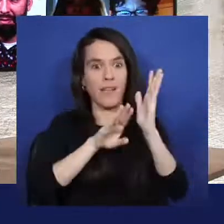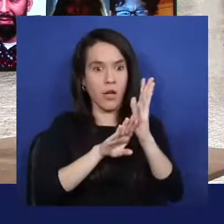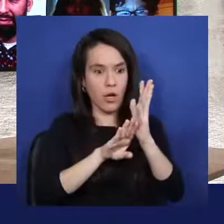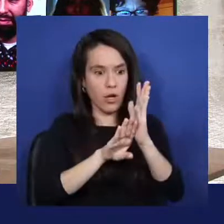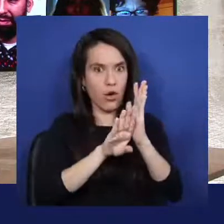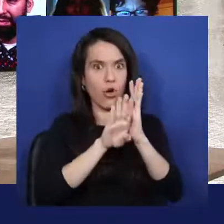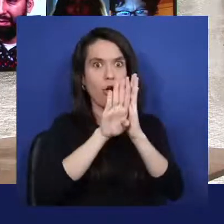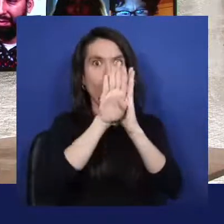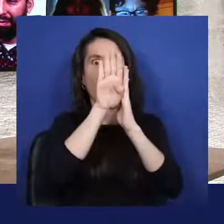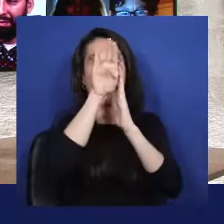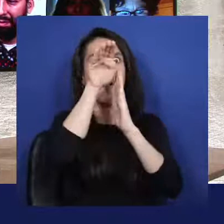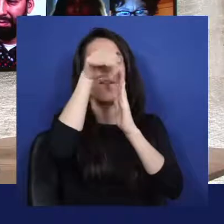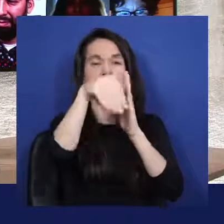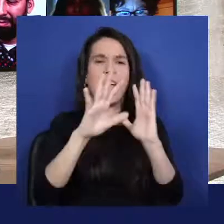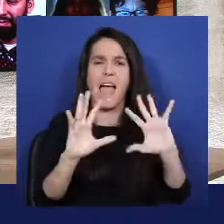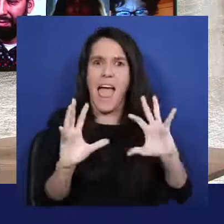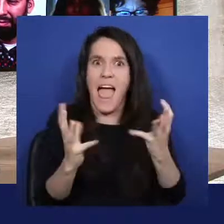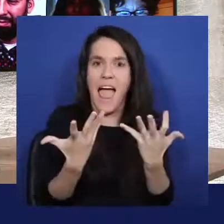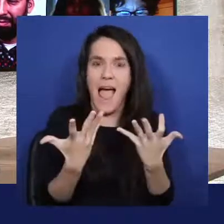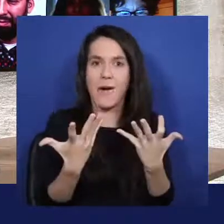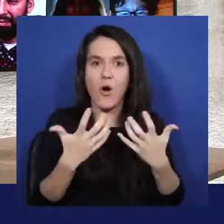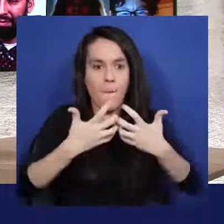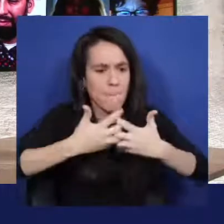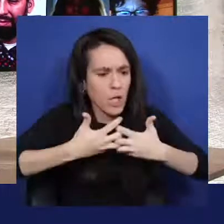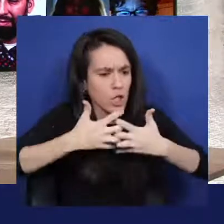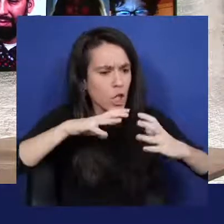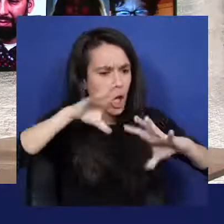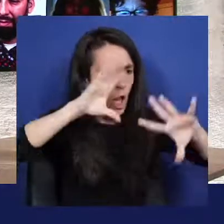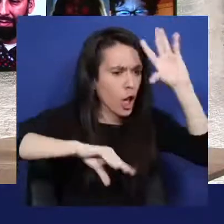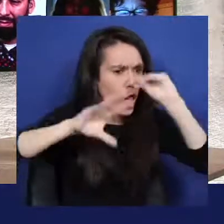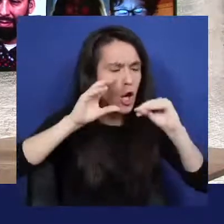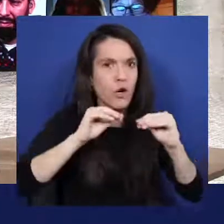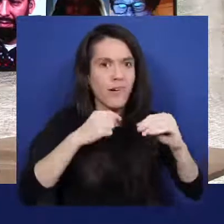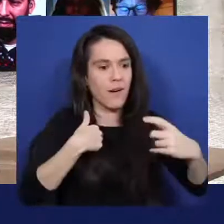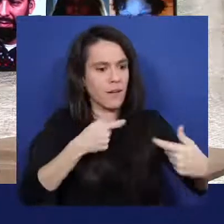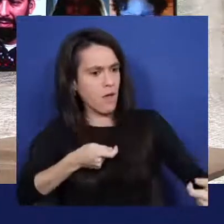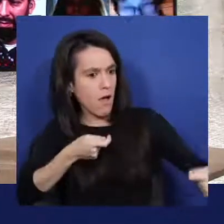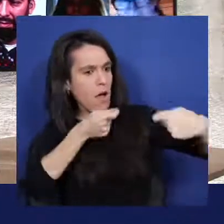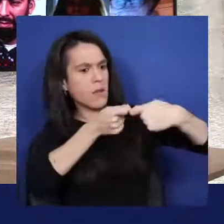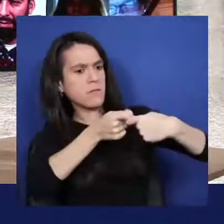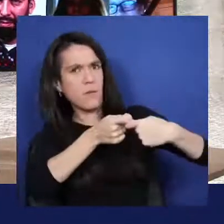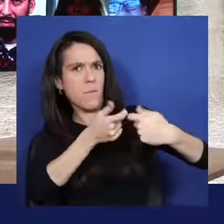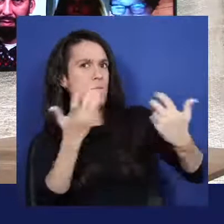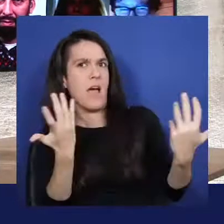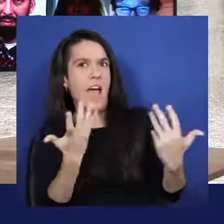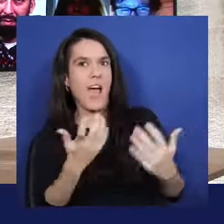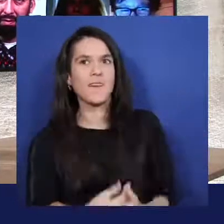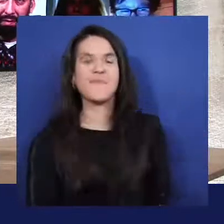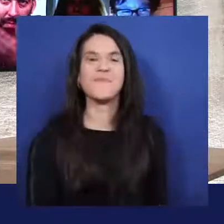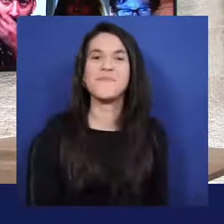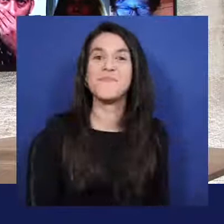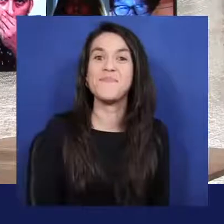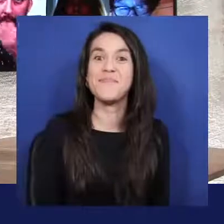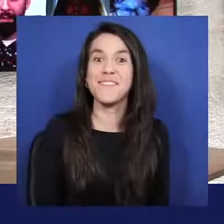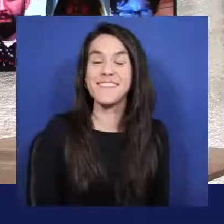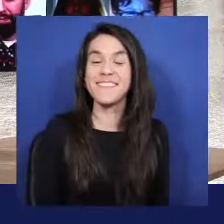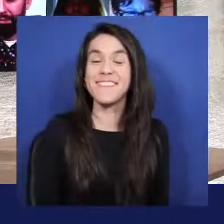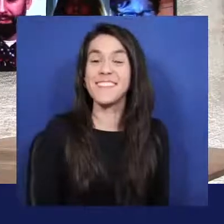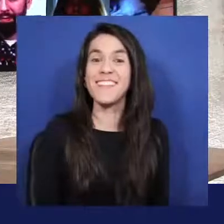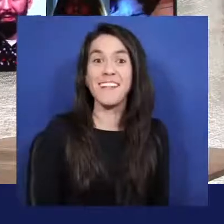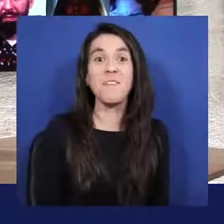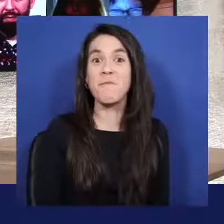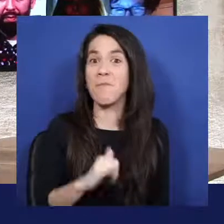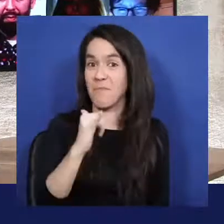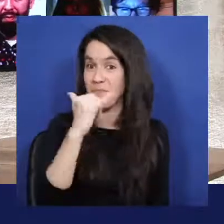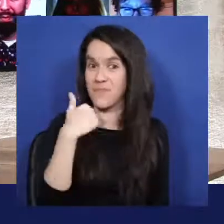Yeah, Marianne is here as well. So maybe this is a good question for you, Marianne. Yeah, I can try. I know you are I think I teaching can build up people, my and especially